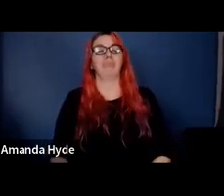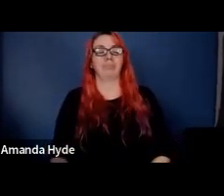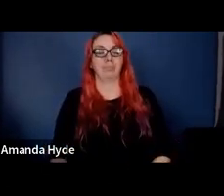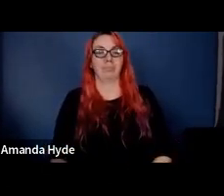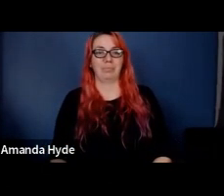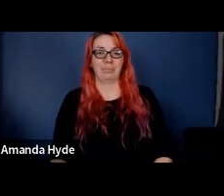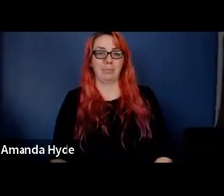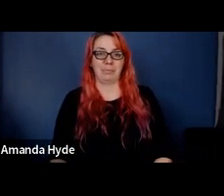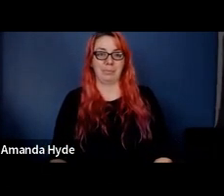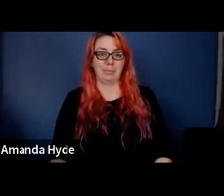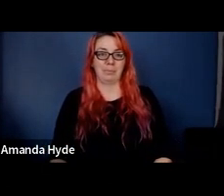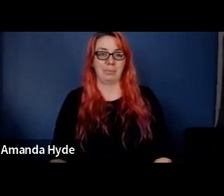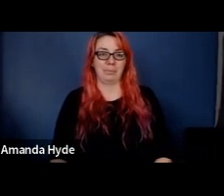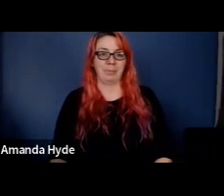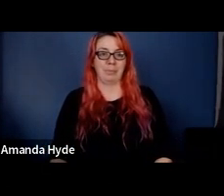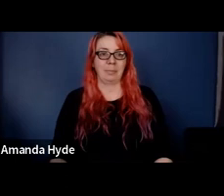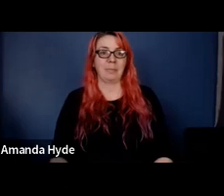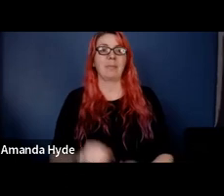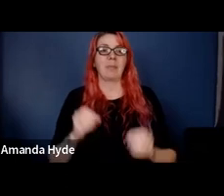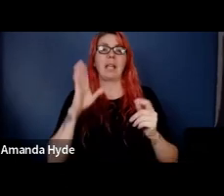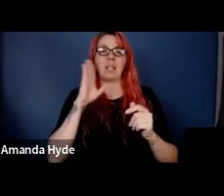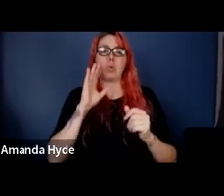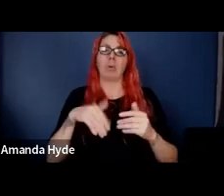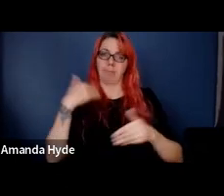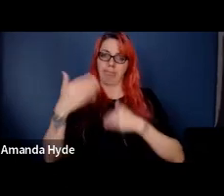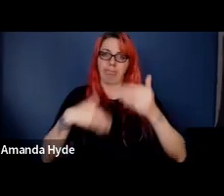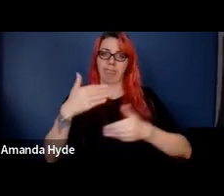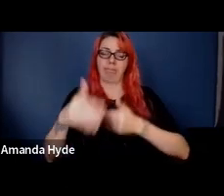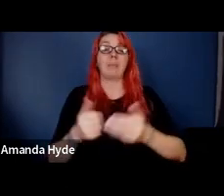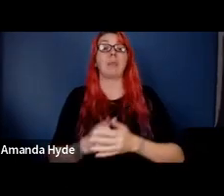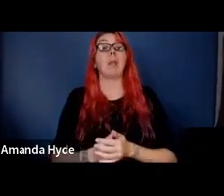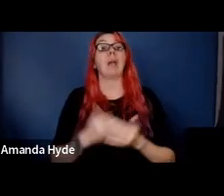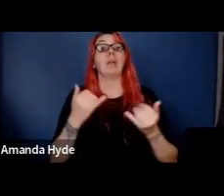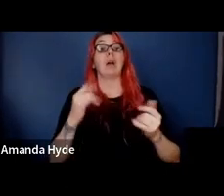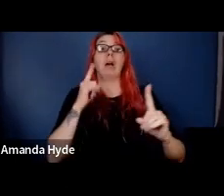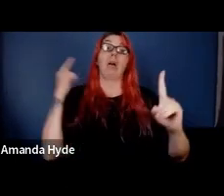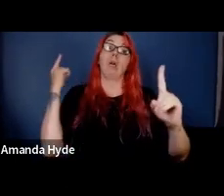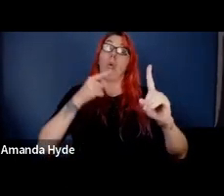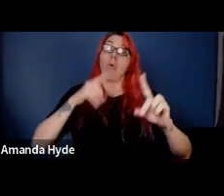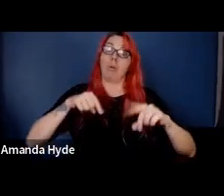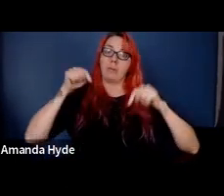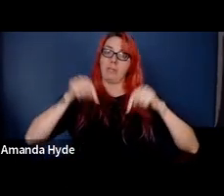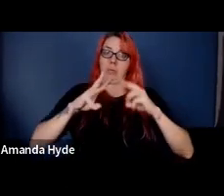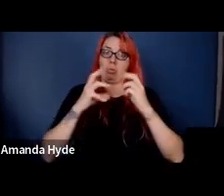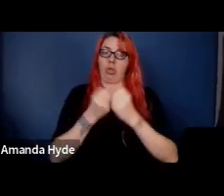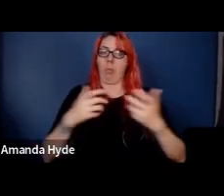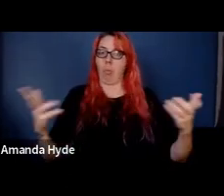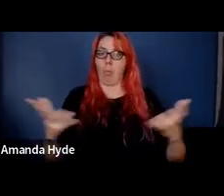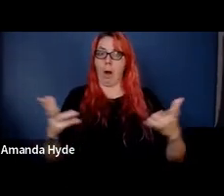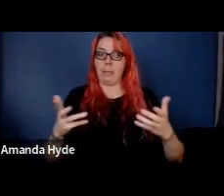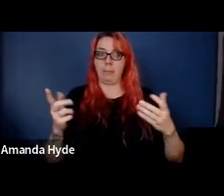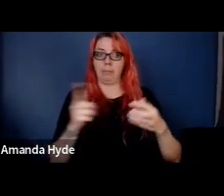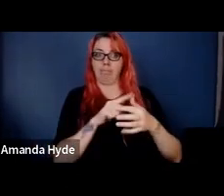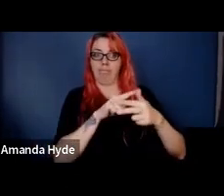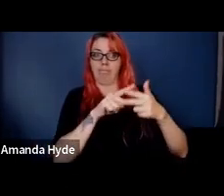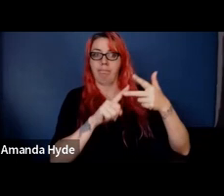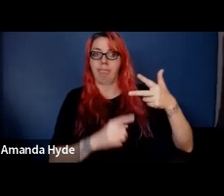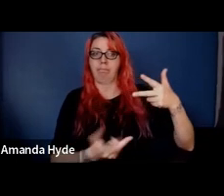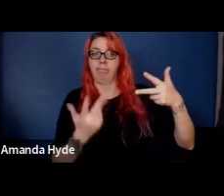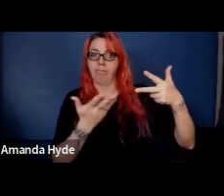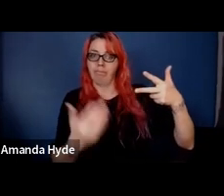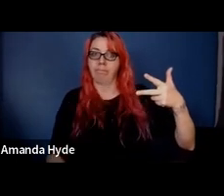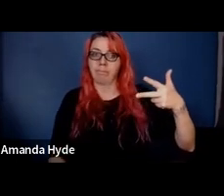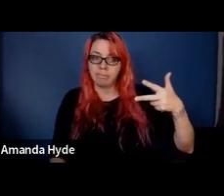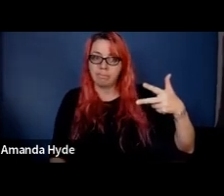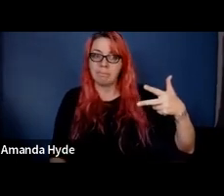along. So just again, remind you of the objectives. You have this in your package. And so I always want to say it's to enhance, because I think